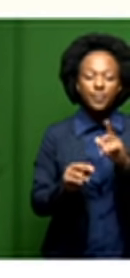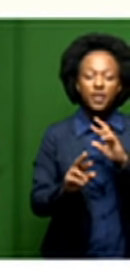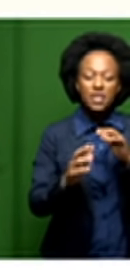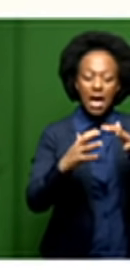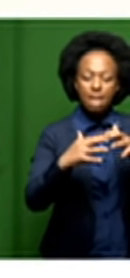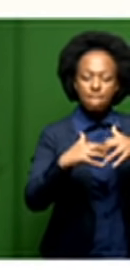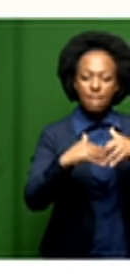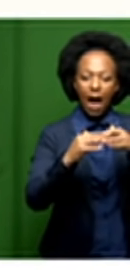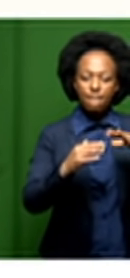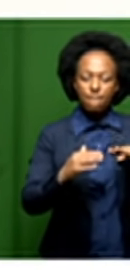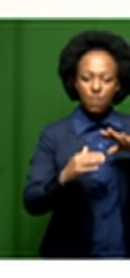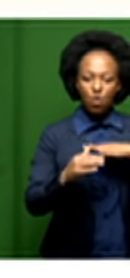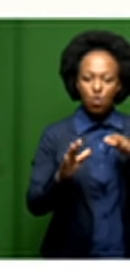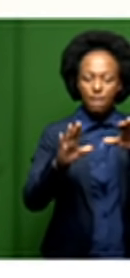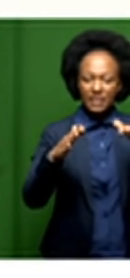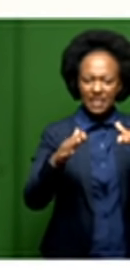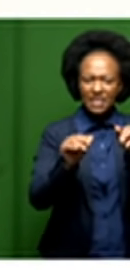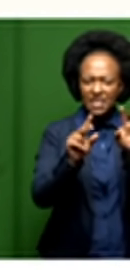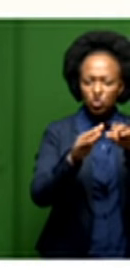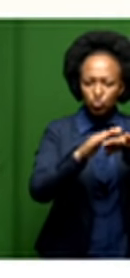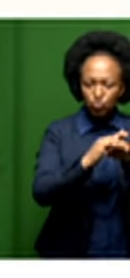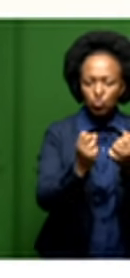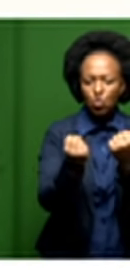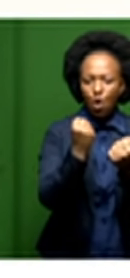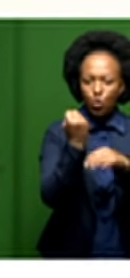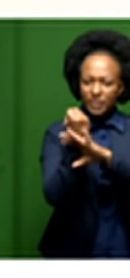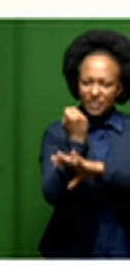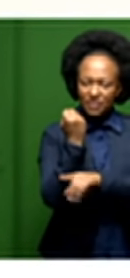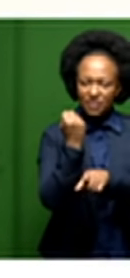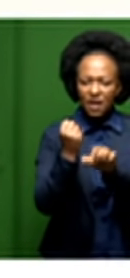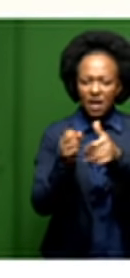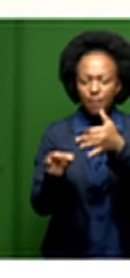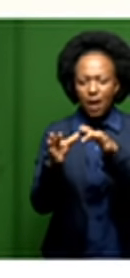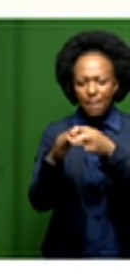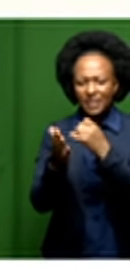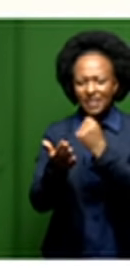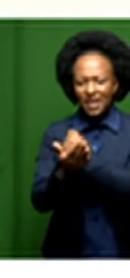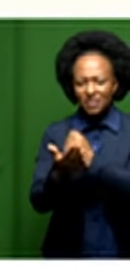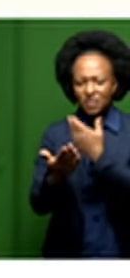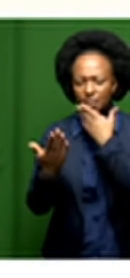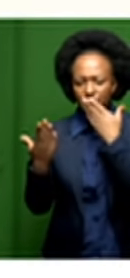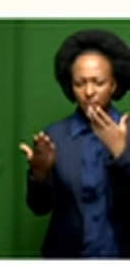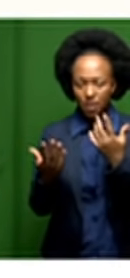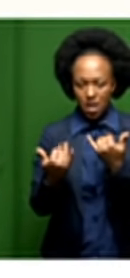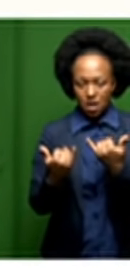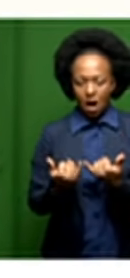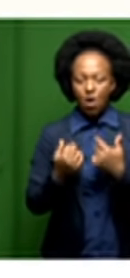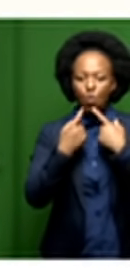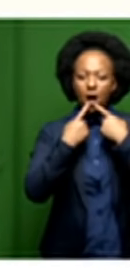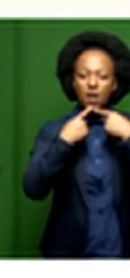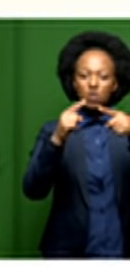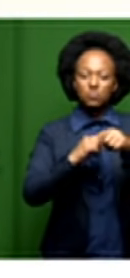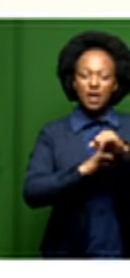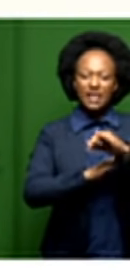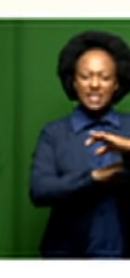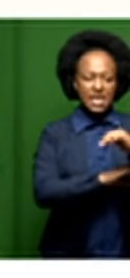Commission, matters going to the Concord, other parties not registering, and now the announcement by the